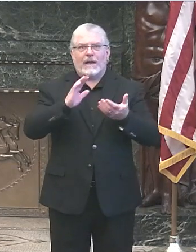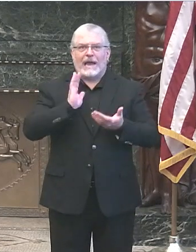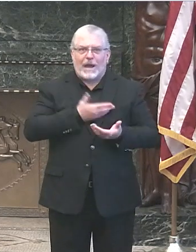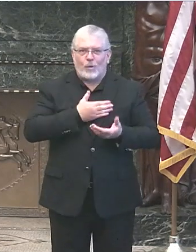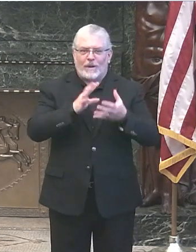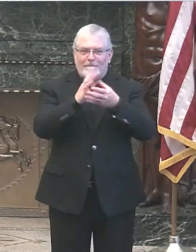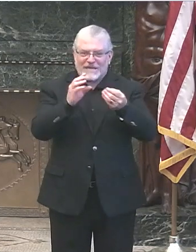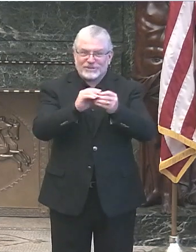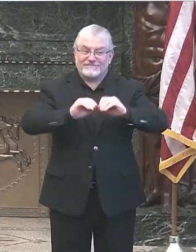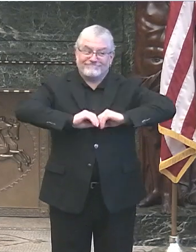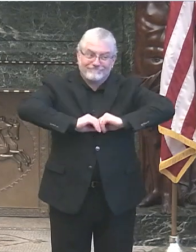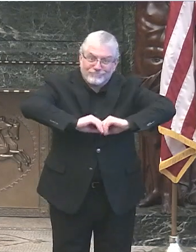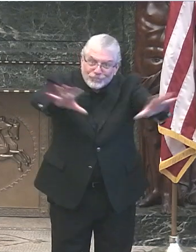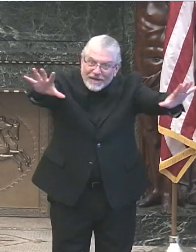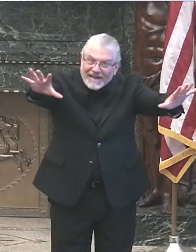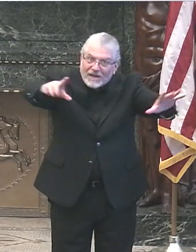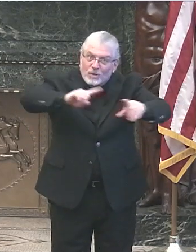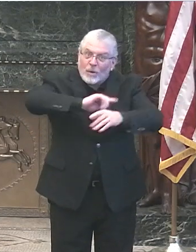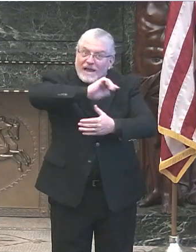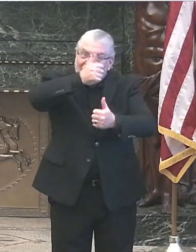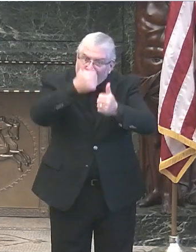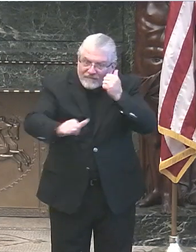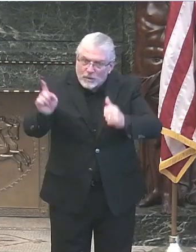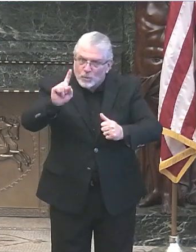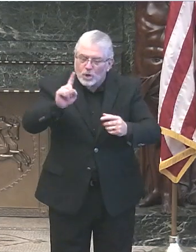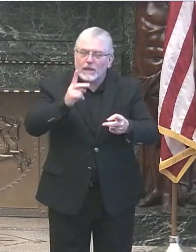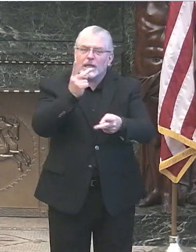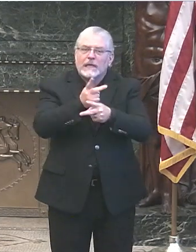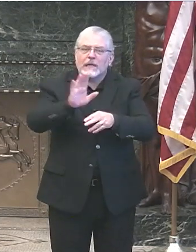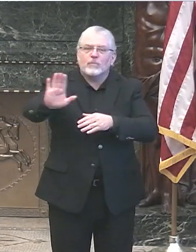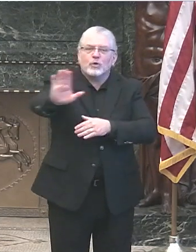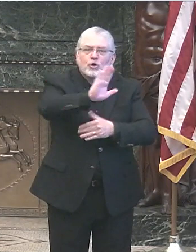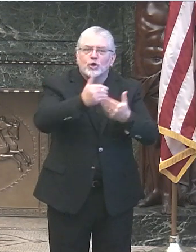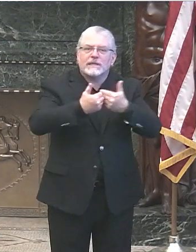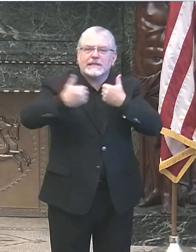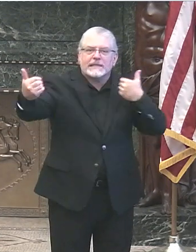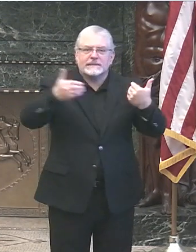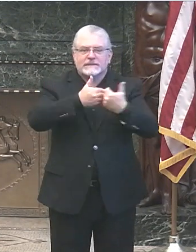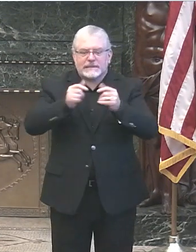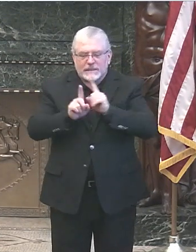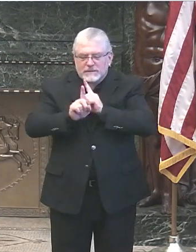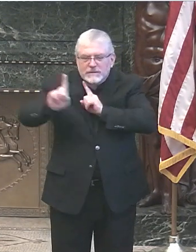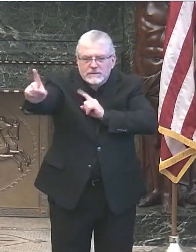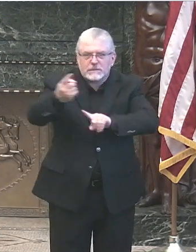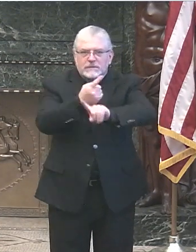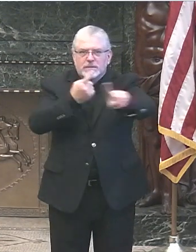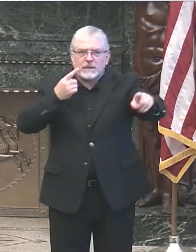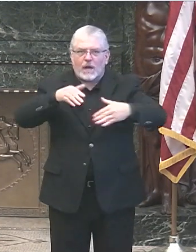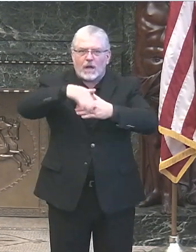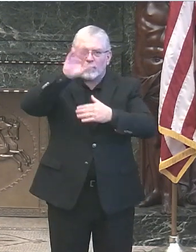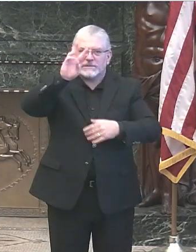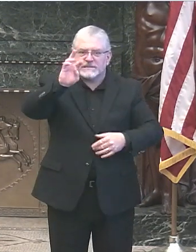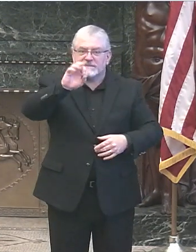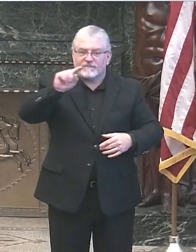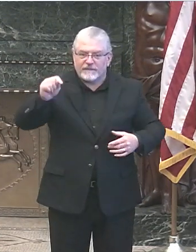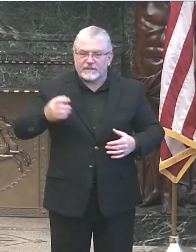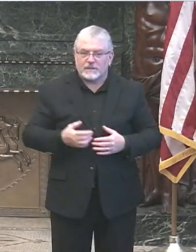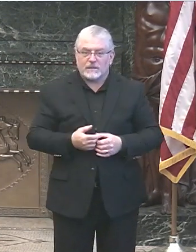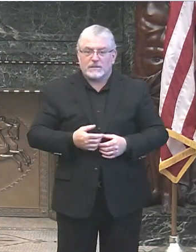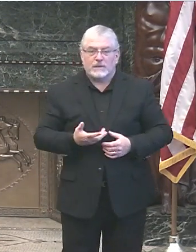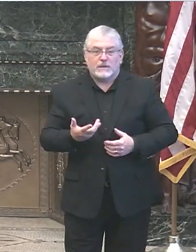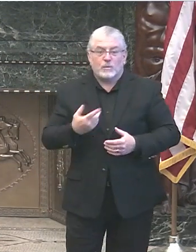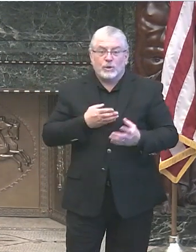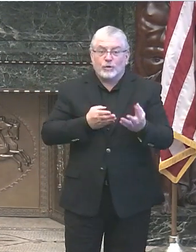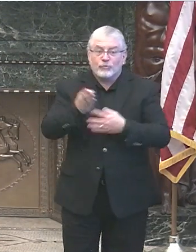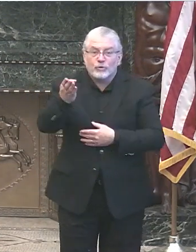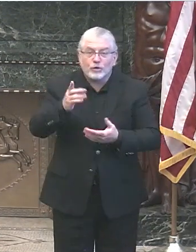giving that citywide. We are also, I believe, working with some minority targeted newspapers. We're working with the city council. If there's ways that